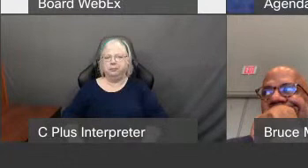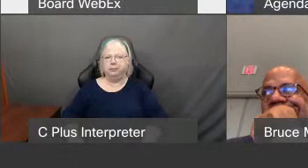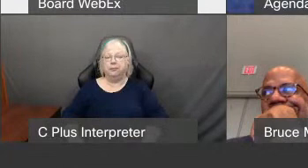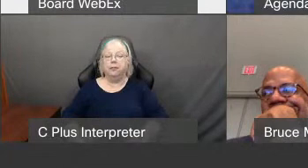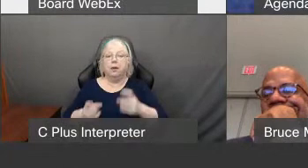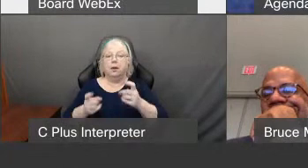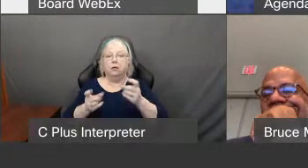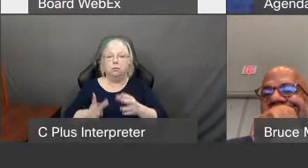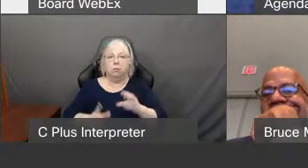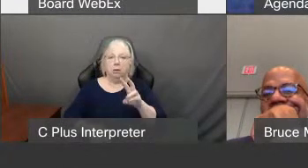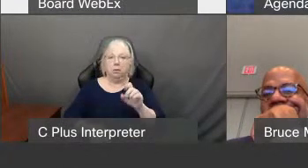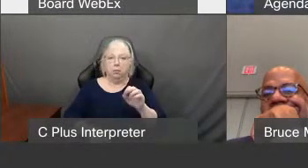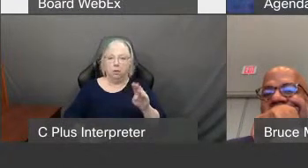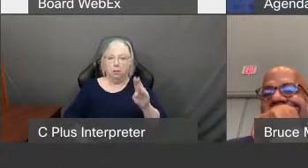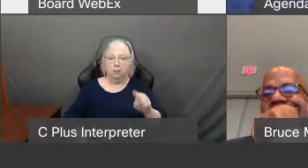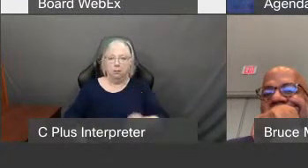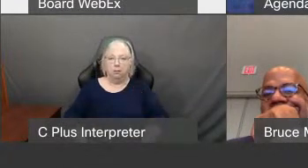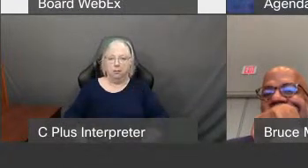Director Webb.